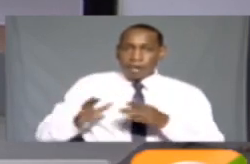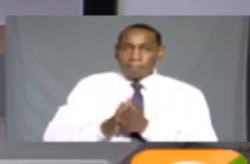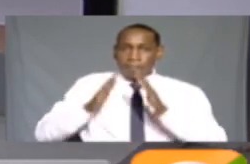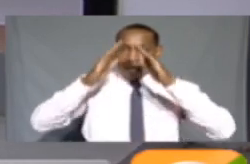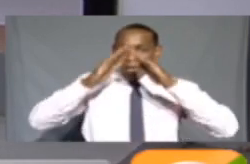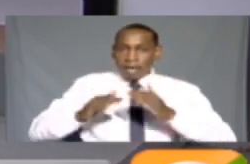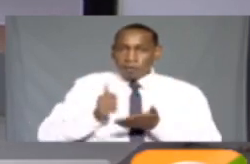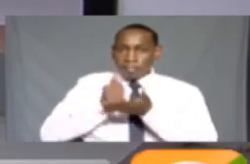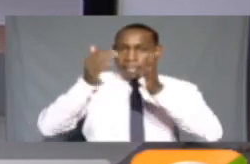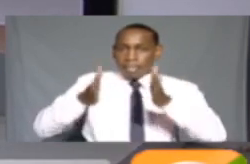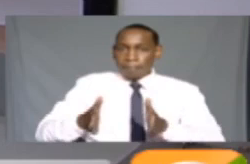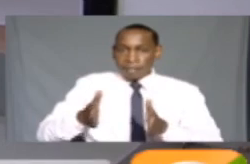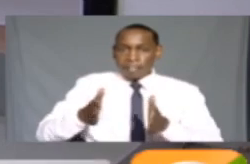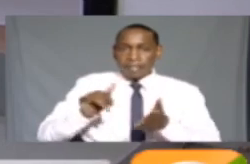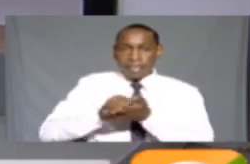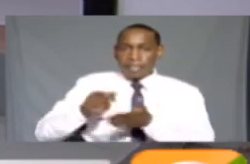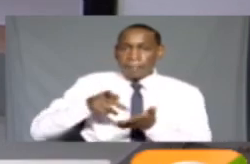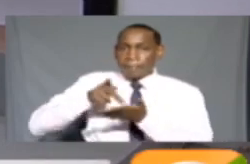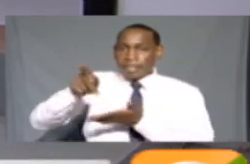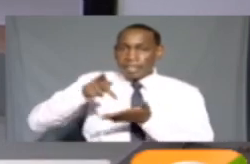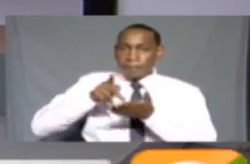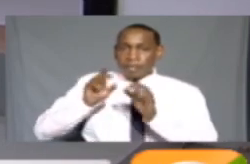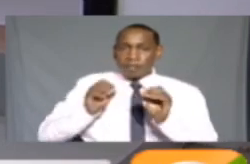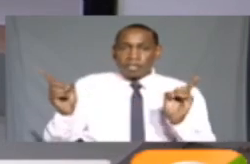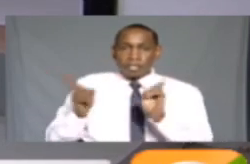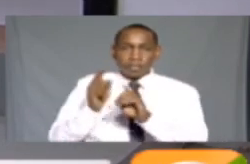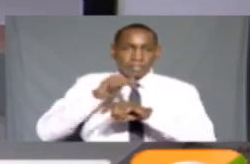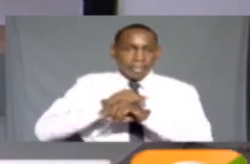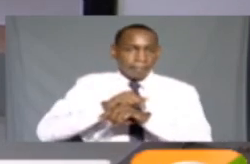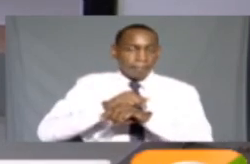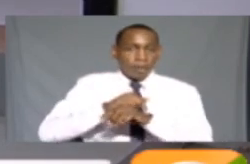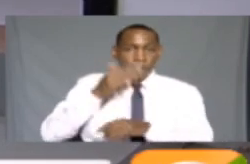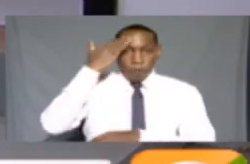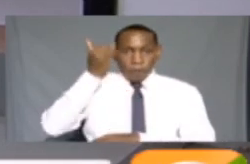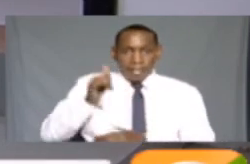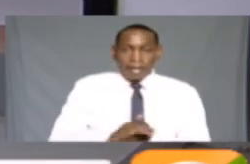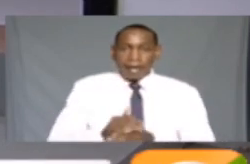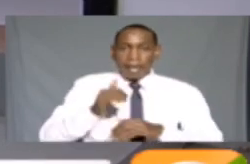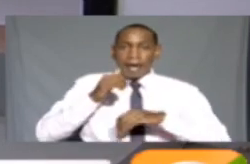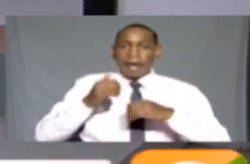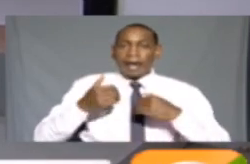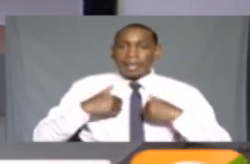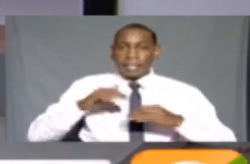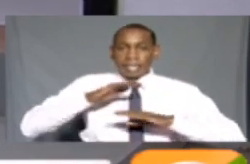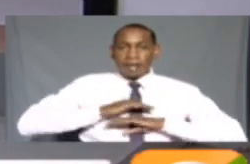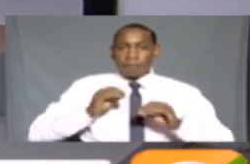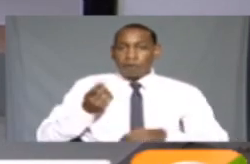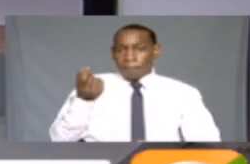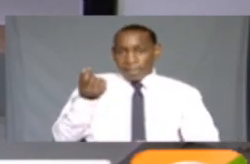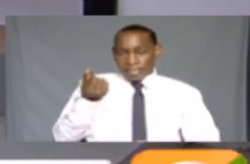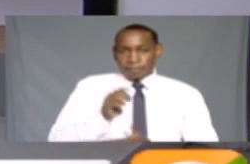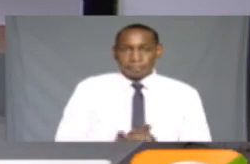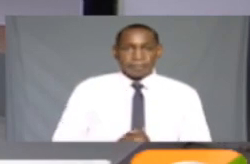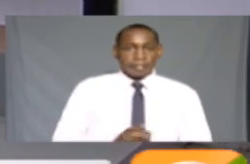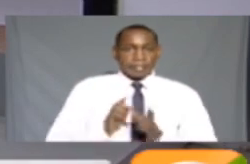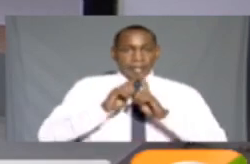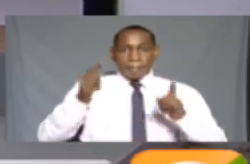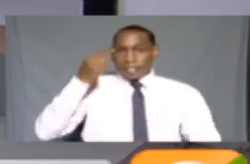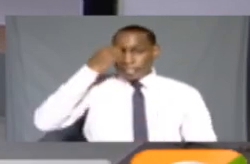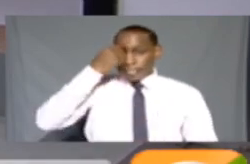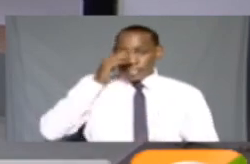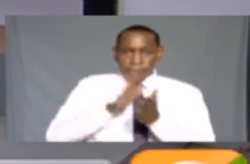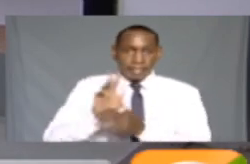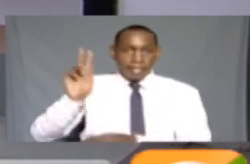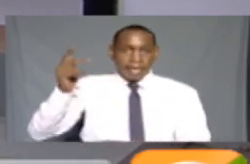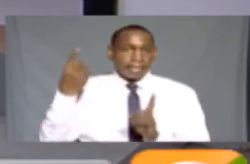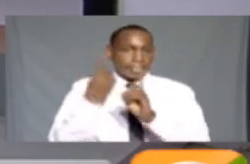who were not paid for a short period of time at least, because there was a shortage in the currency. But India and Kenya are